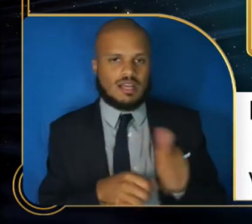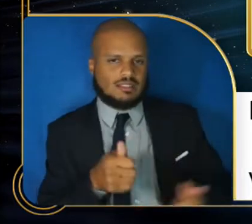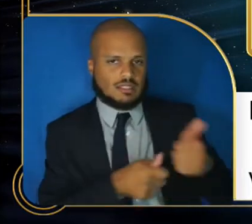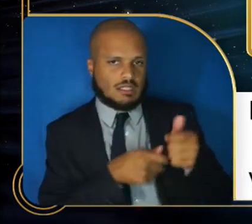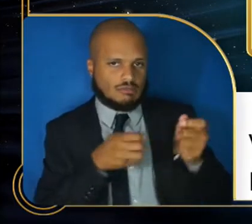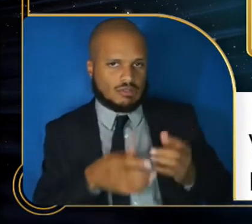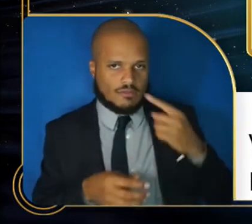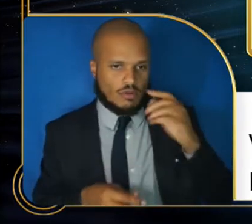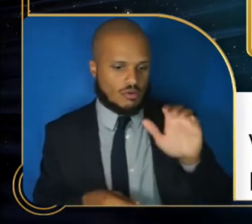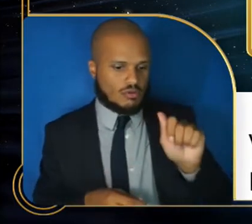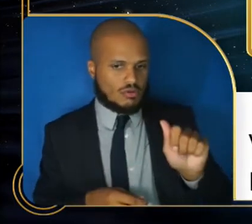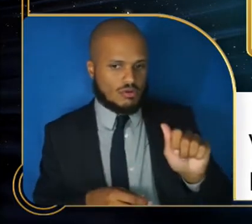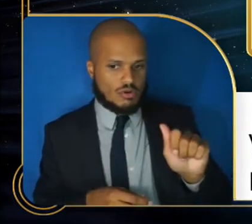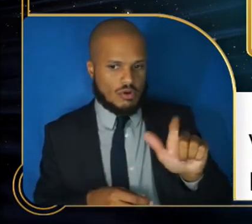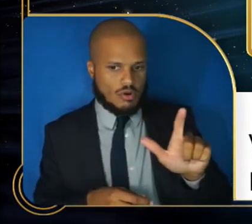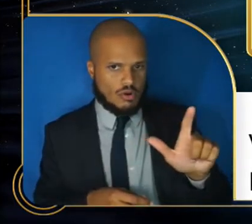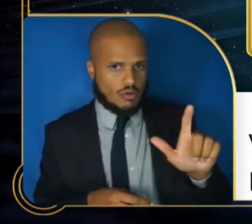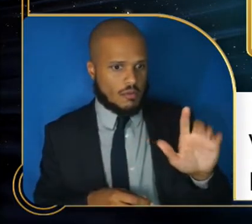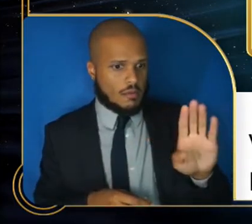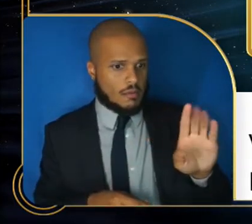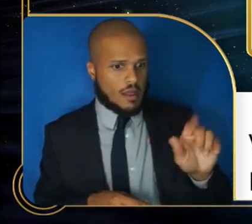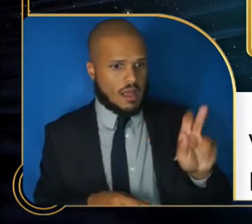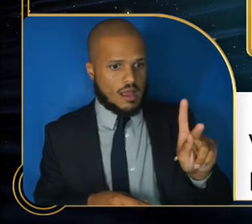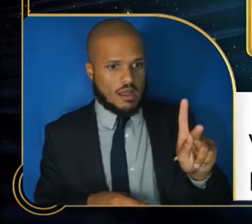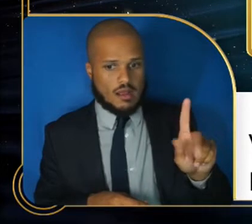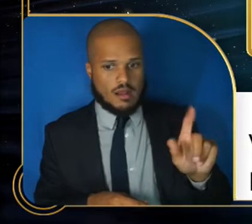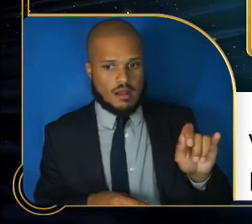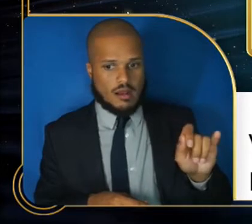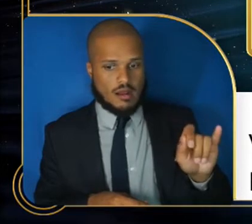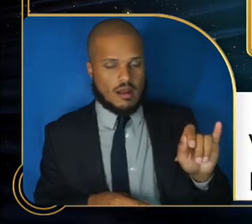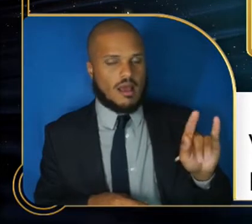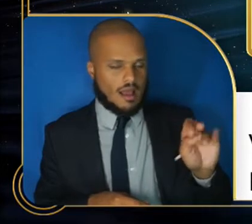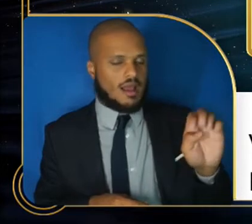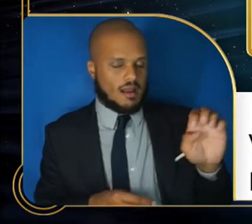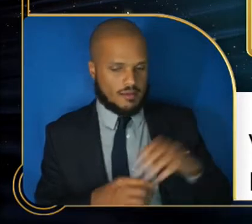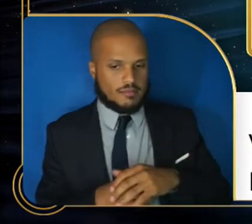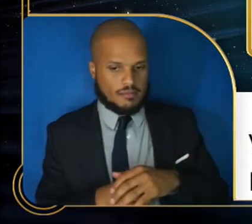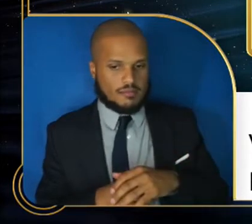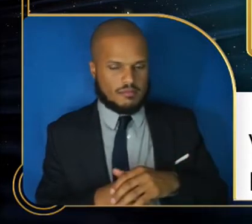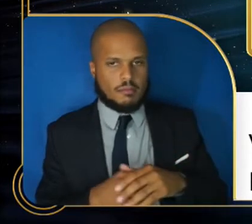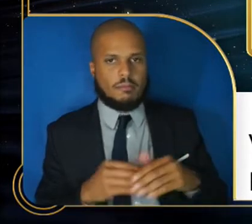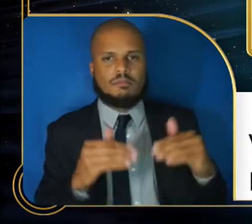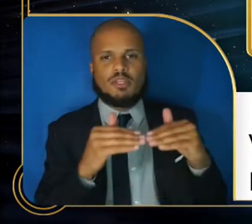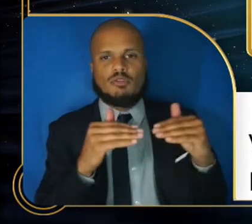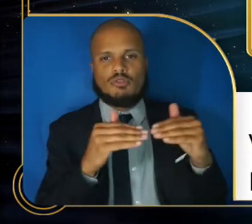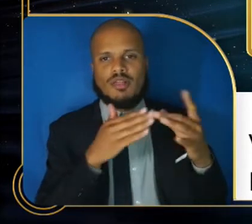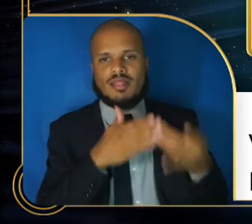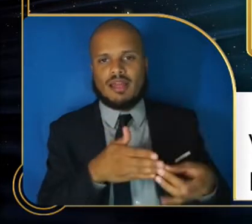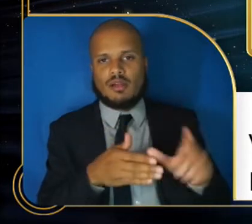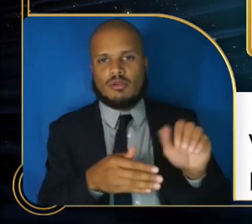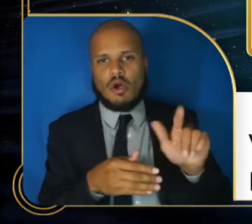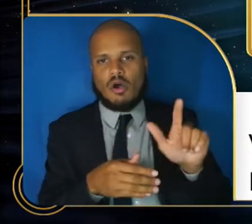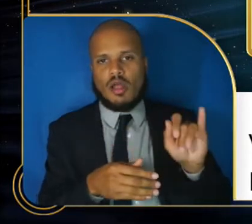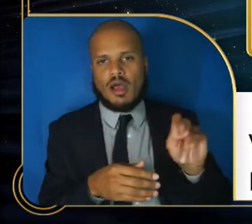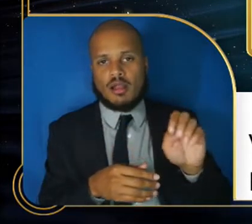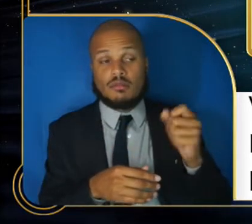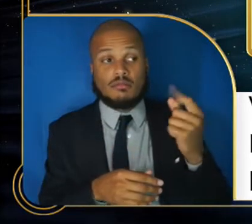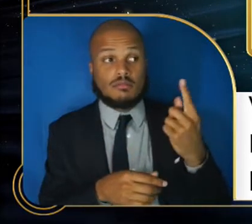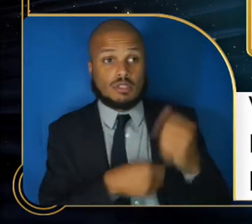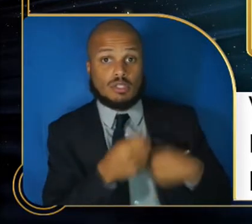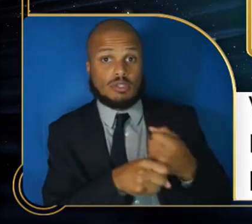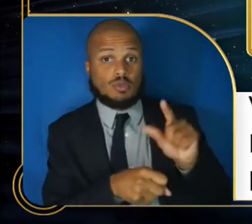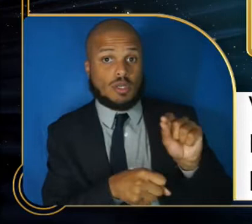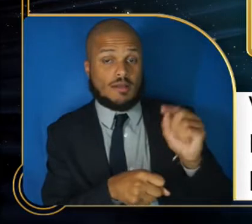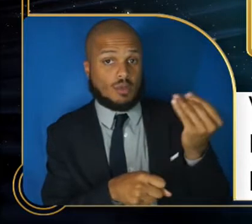Call BlackLine, a peer-led call line. In 2014, following